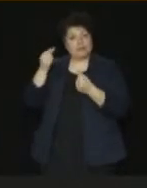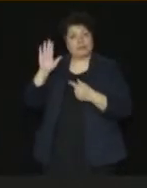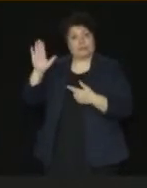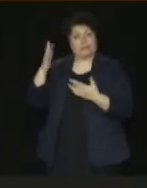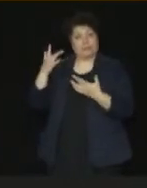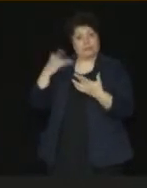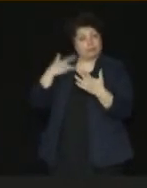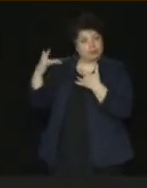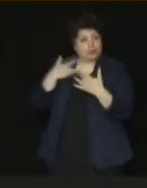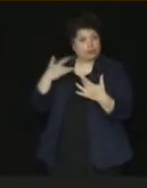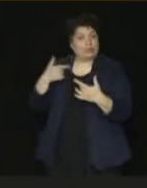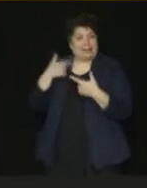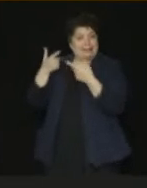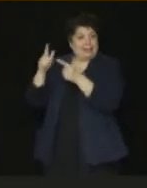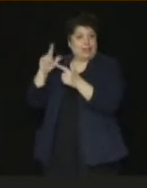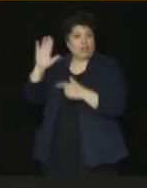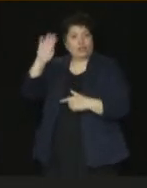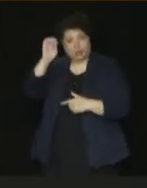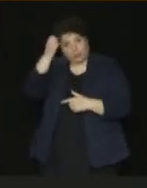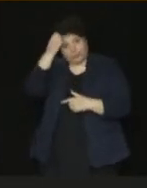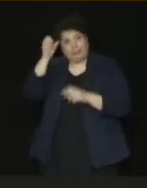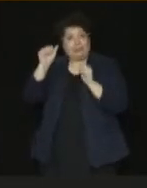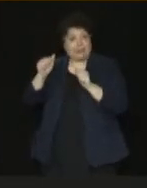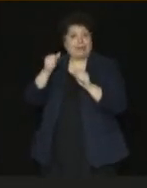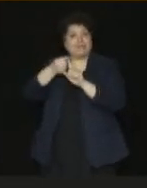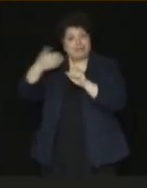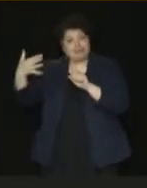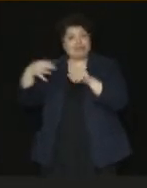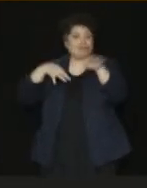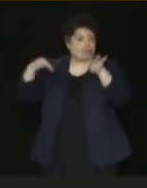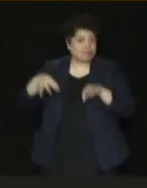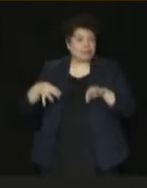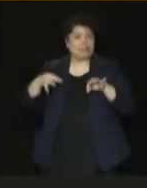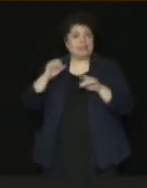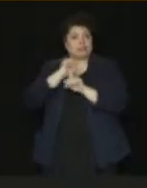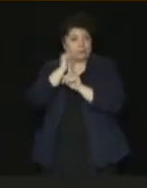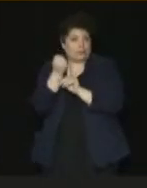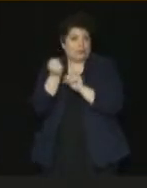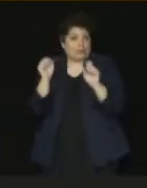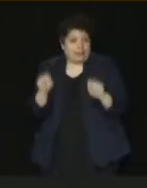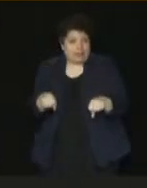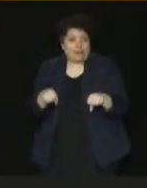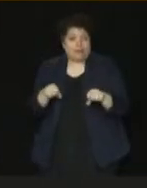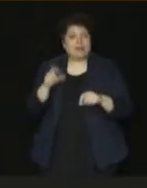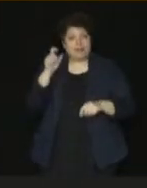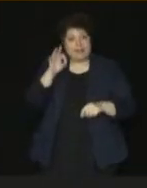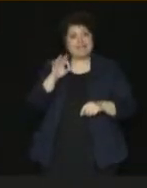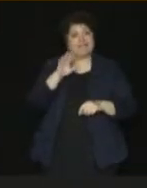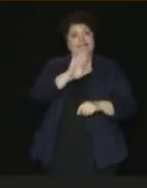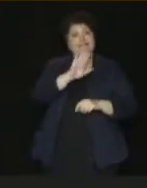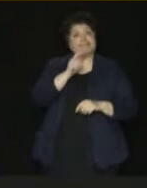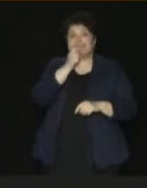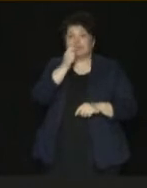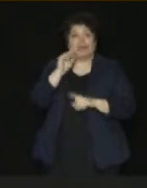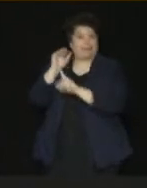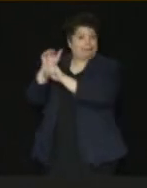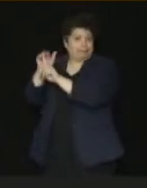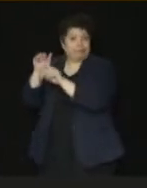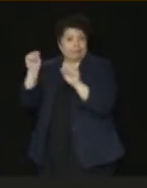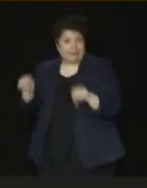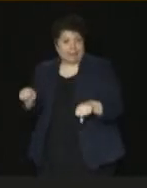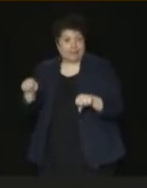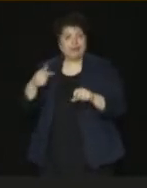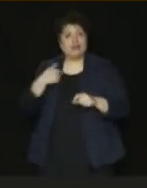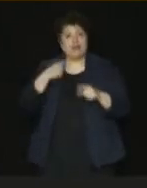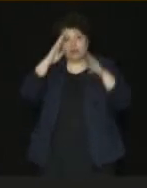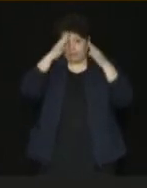I'll allow the Europeans to talk a little bit more about that if they get asked. Our focus is on